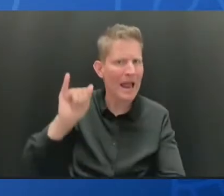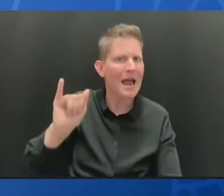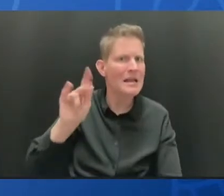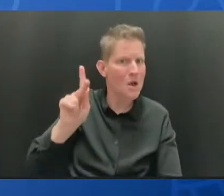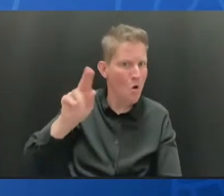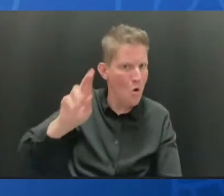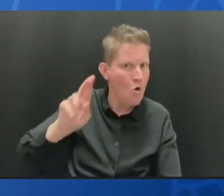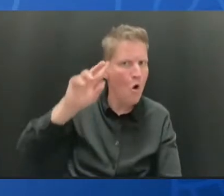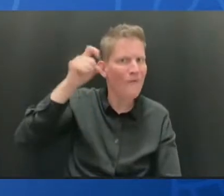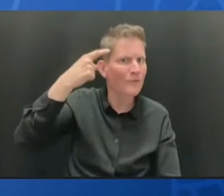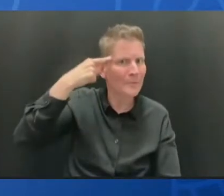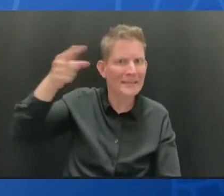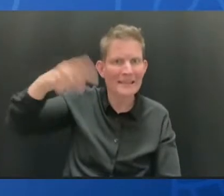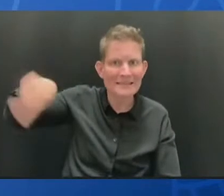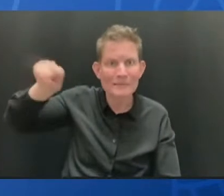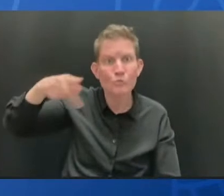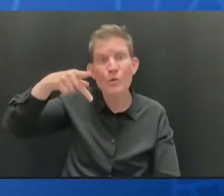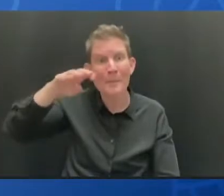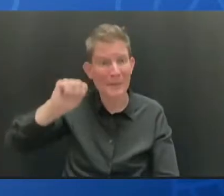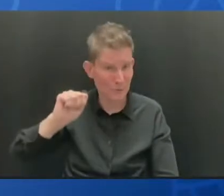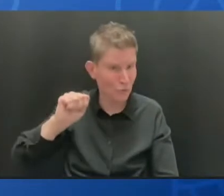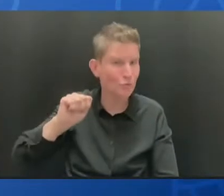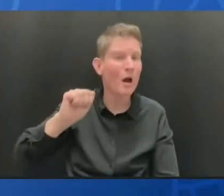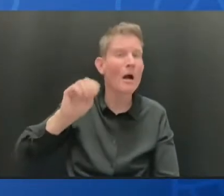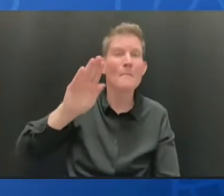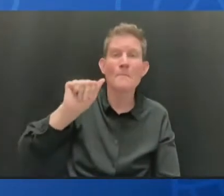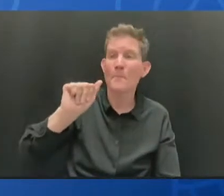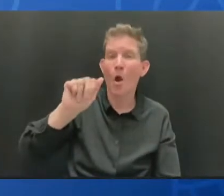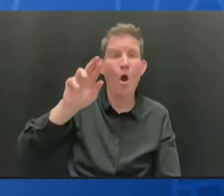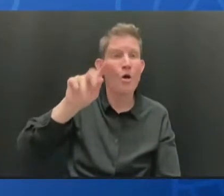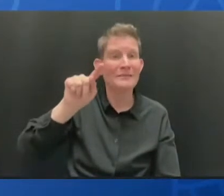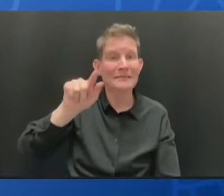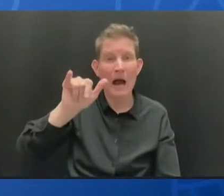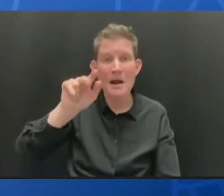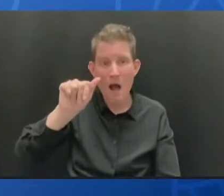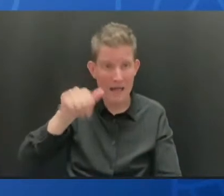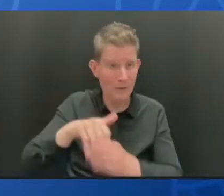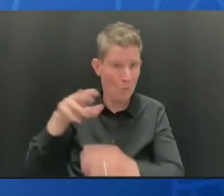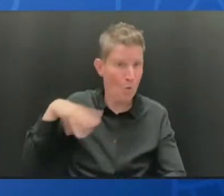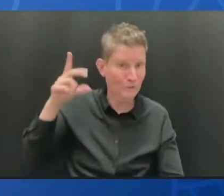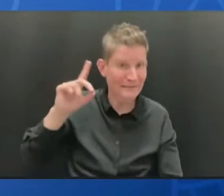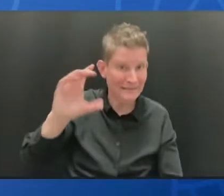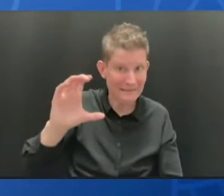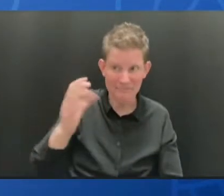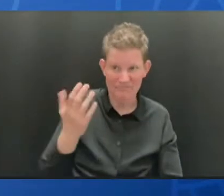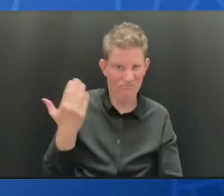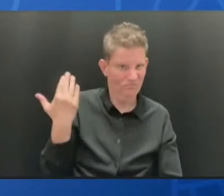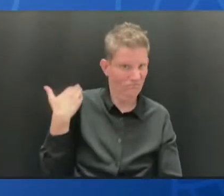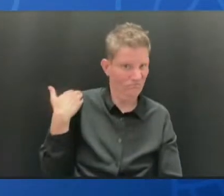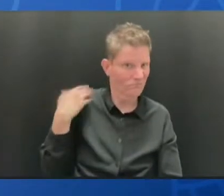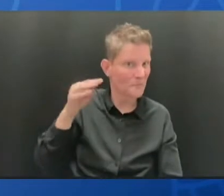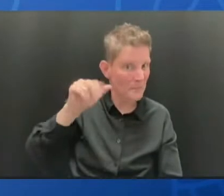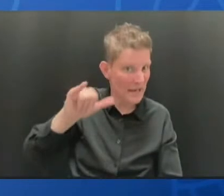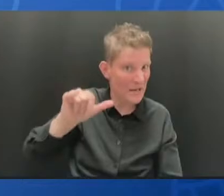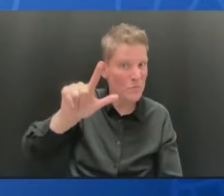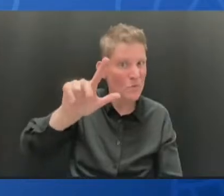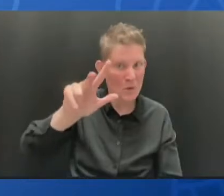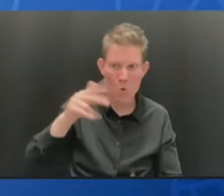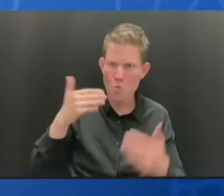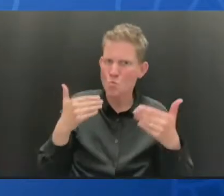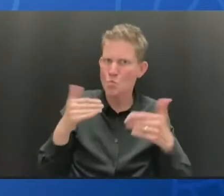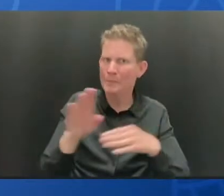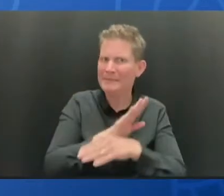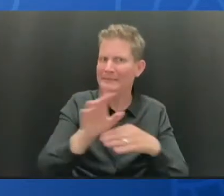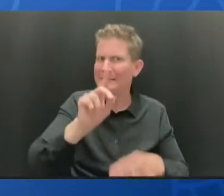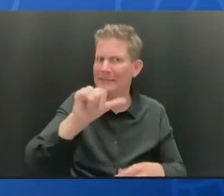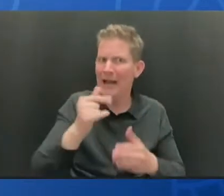Mansour Barzani in Washington, also on Friday, May 23rd, a busy day here. Secretary Rubio and Prime Minister Barzani discussed opportunities